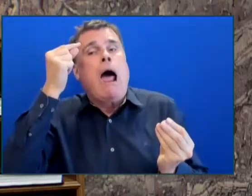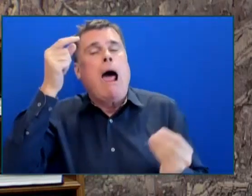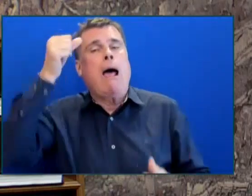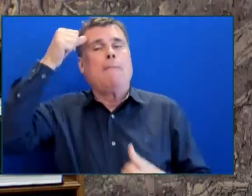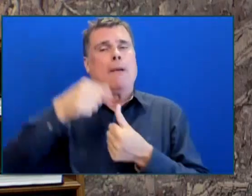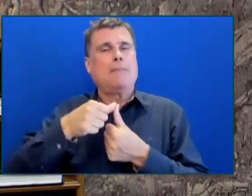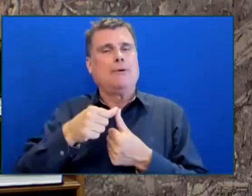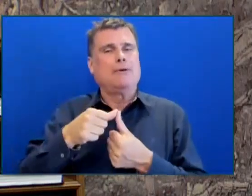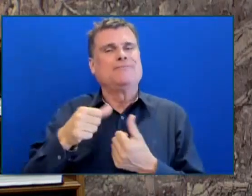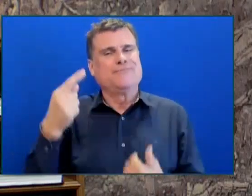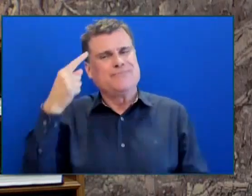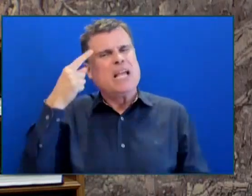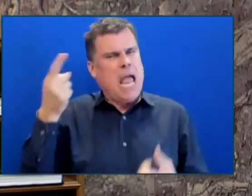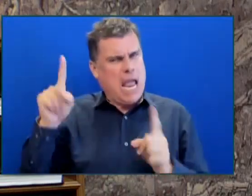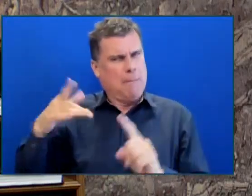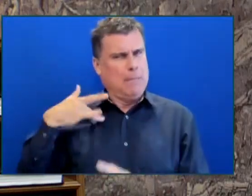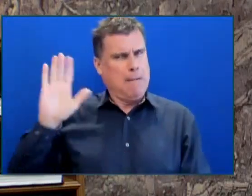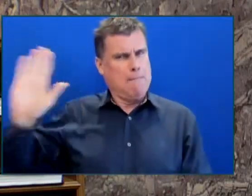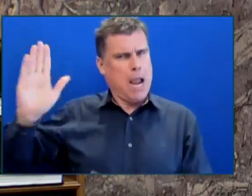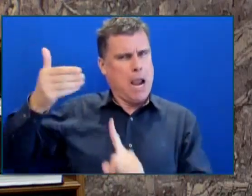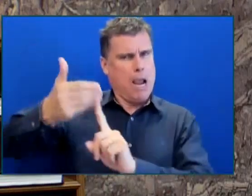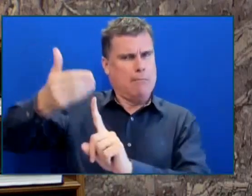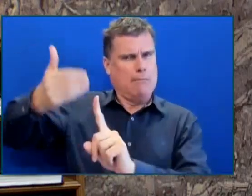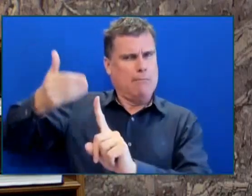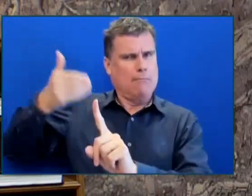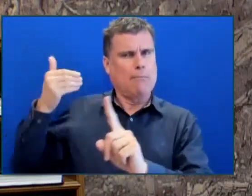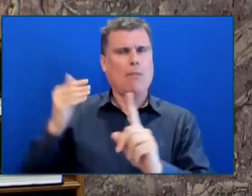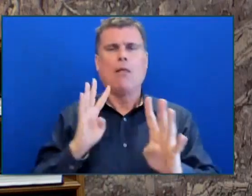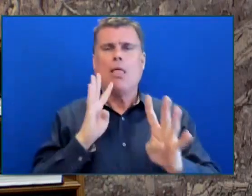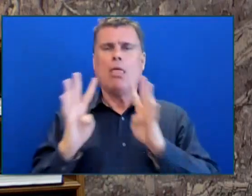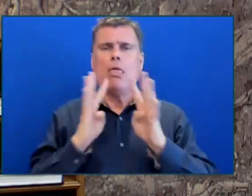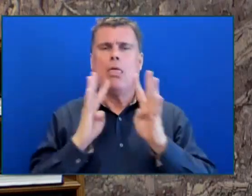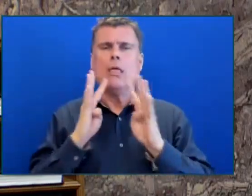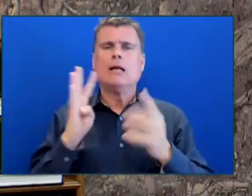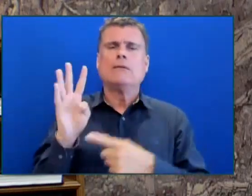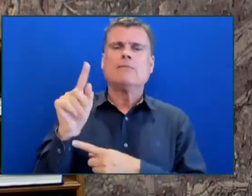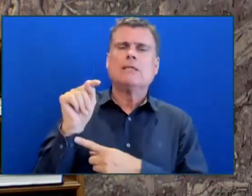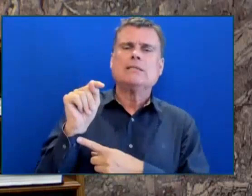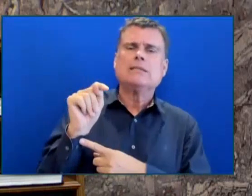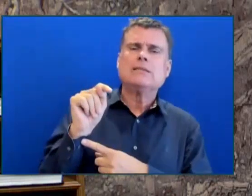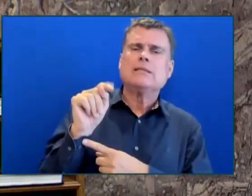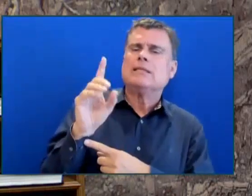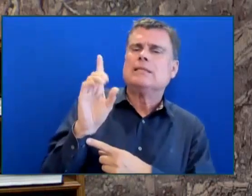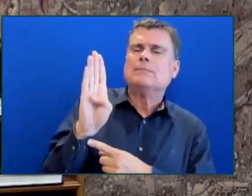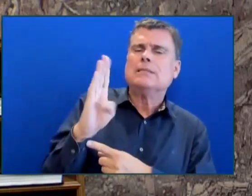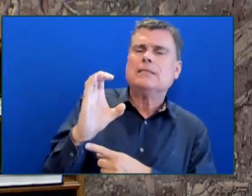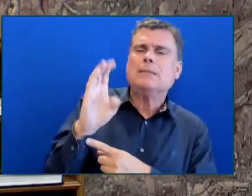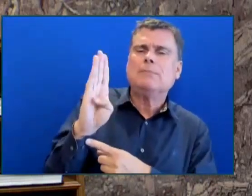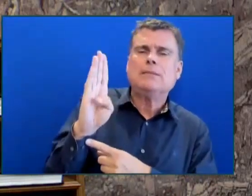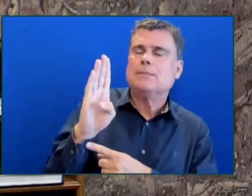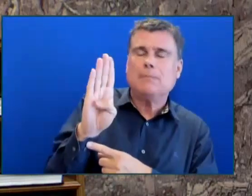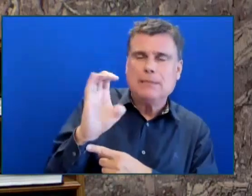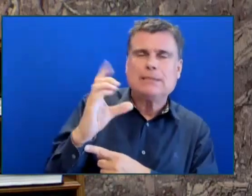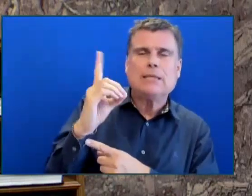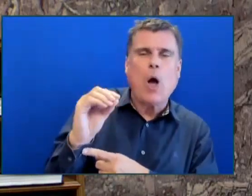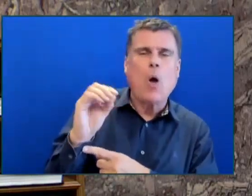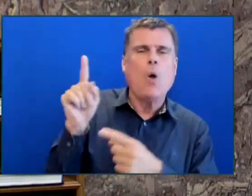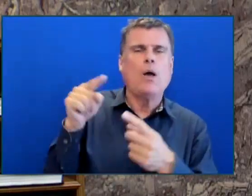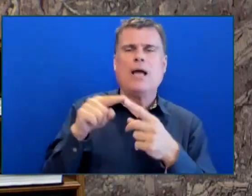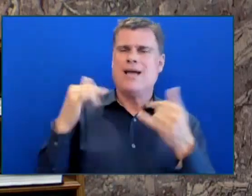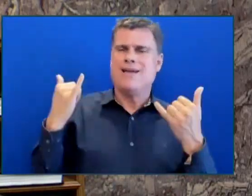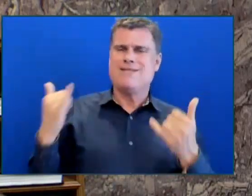BDO report on BC housing. This previously unknown third Ernst & Young report, which has never seen the light of